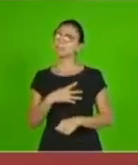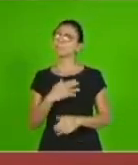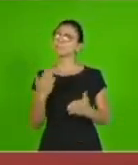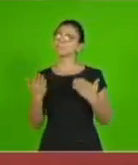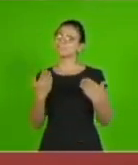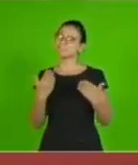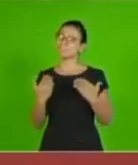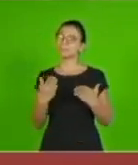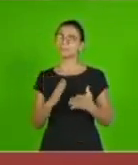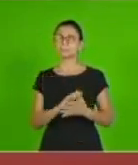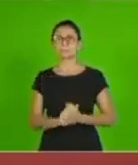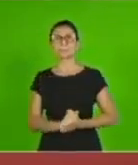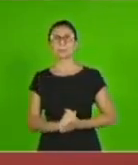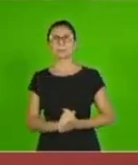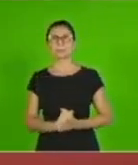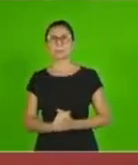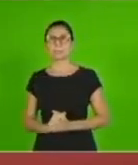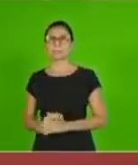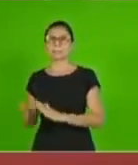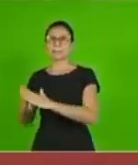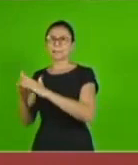man.